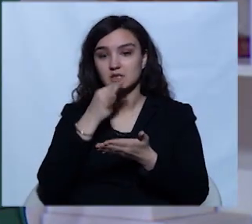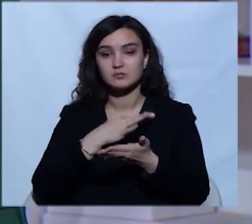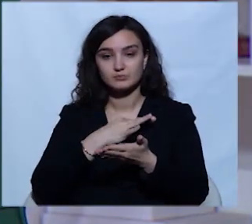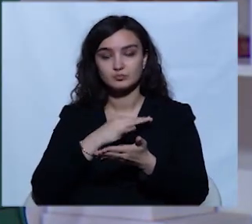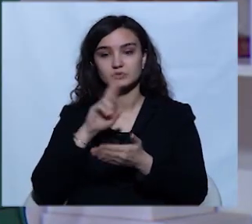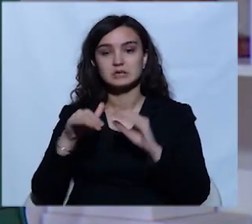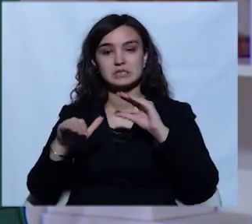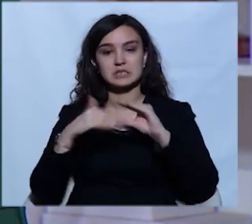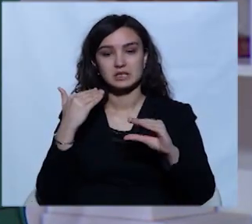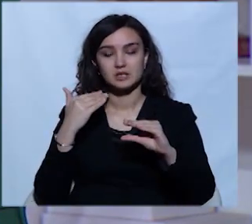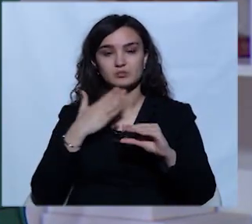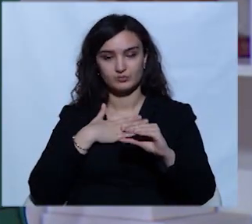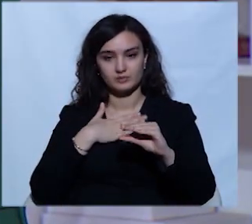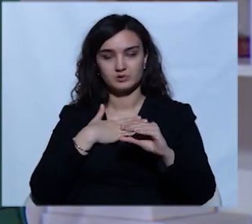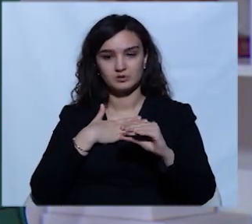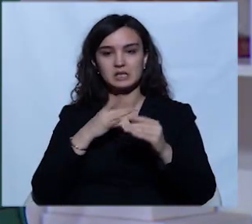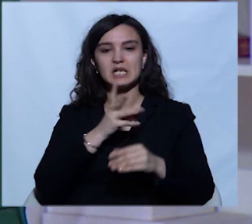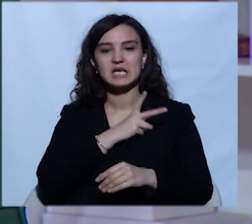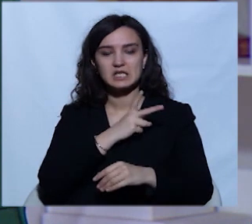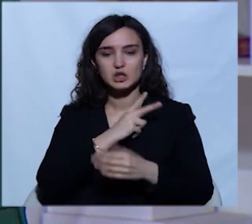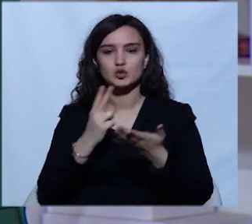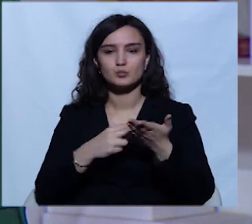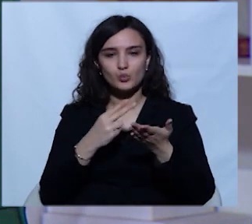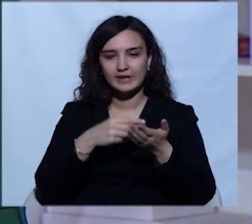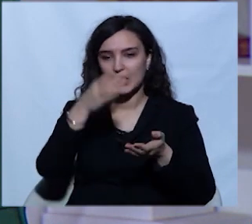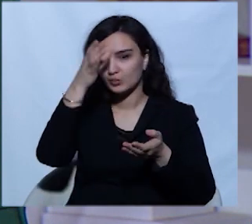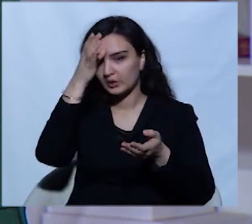and send them to